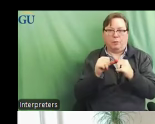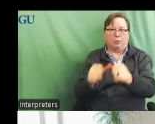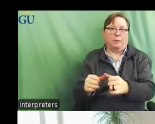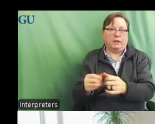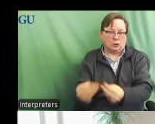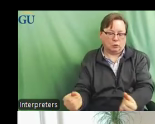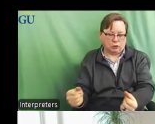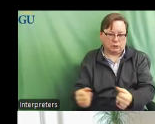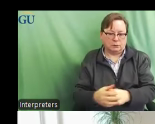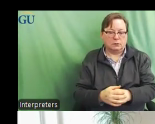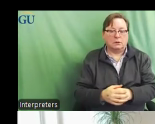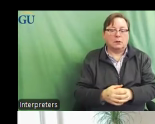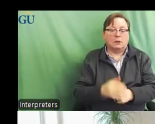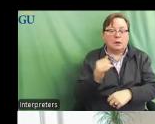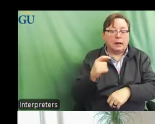and equitable services